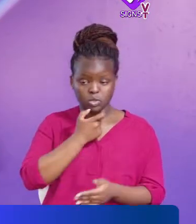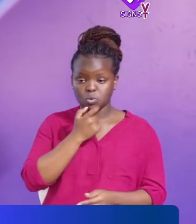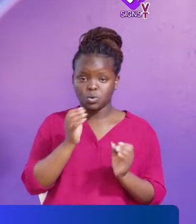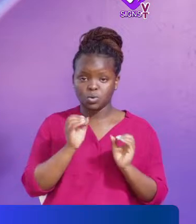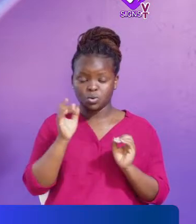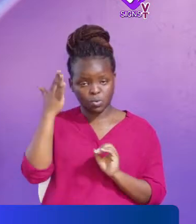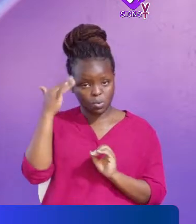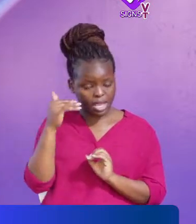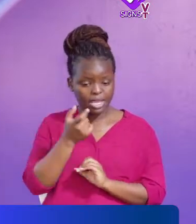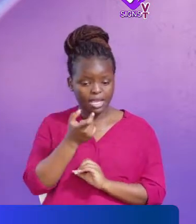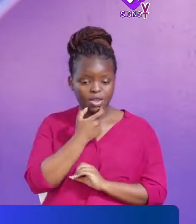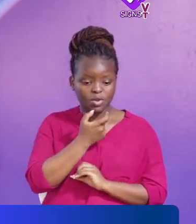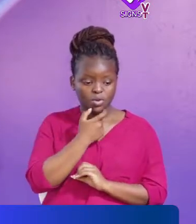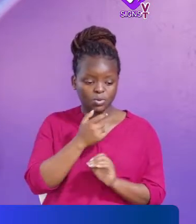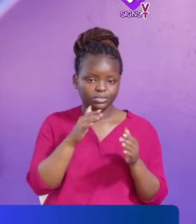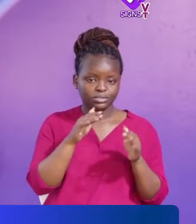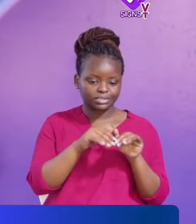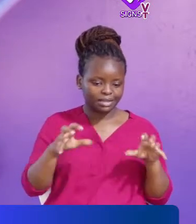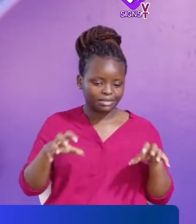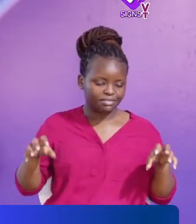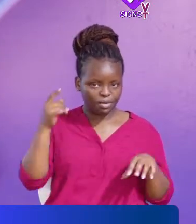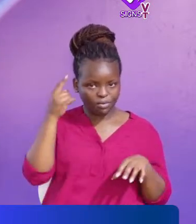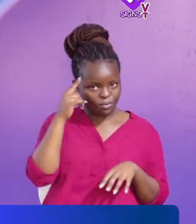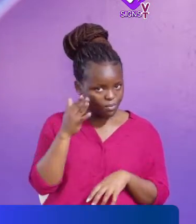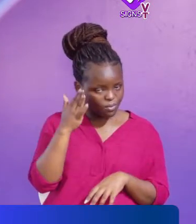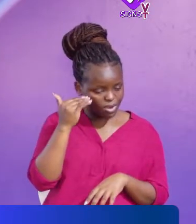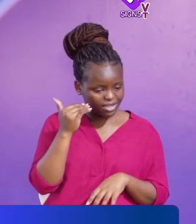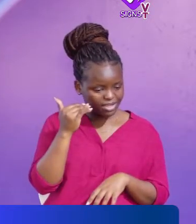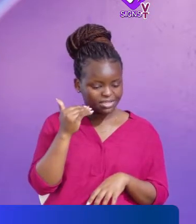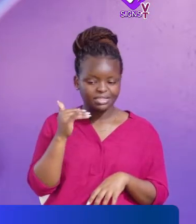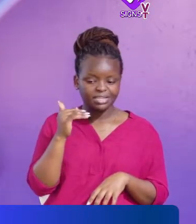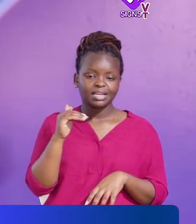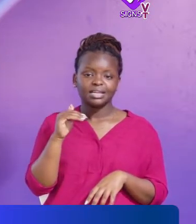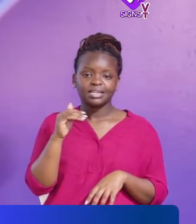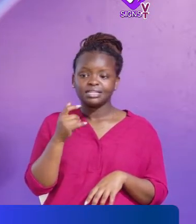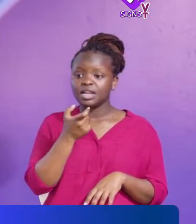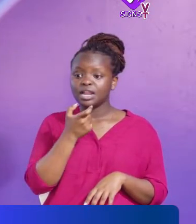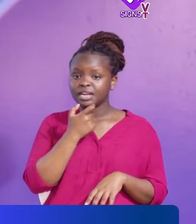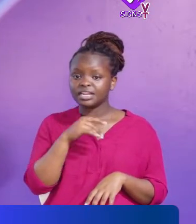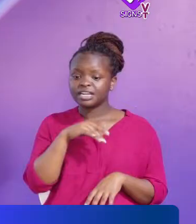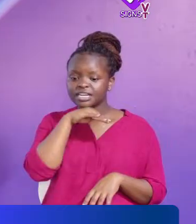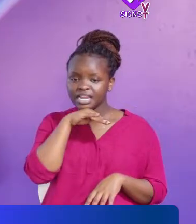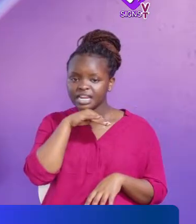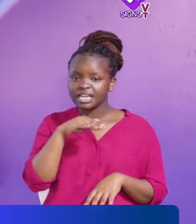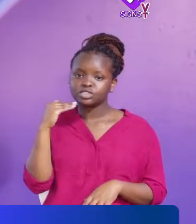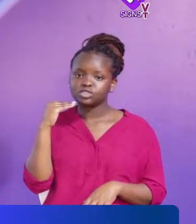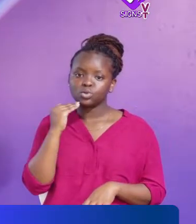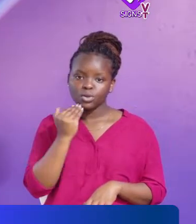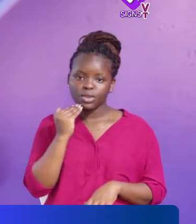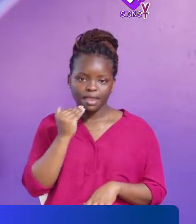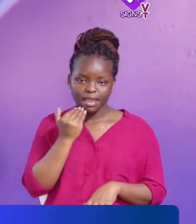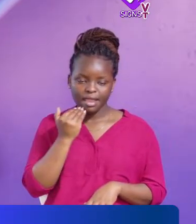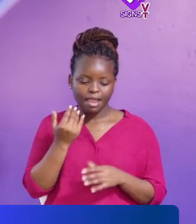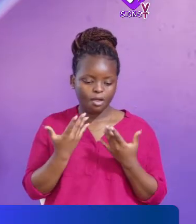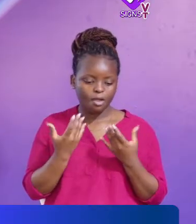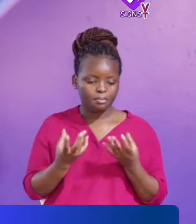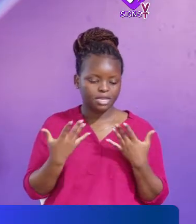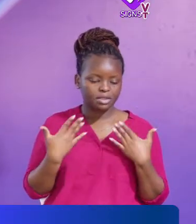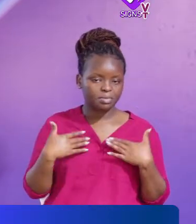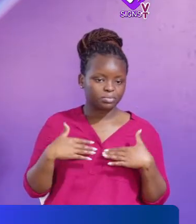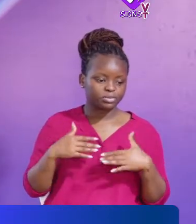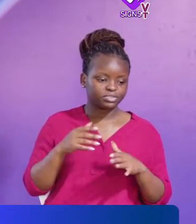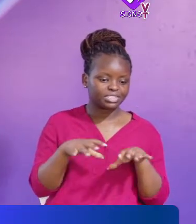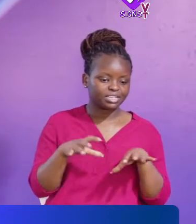because people think Raila is a Luo. Raila actually has said he's a Luhya, isn't it? But how many Luos have suffered because of him, isn't it? So